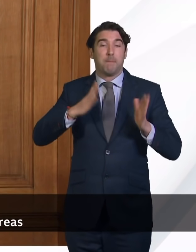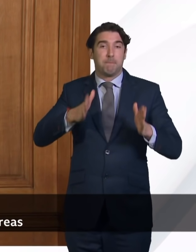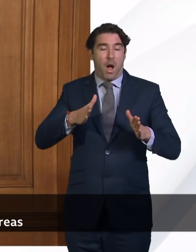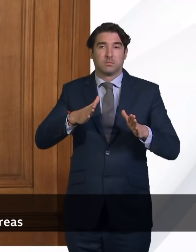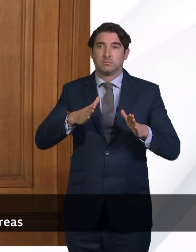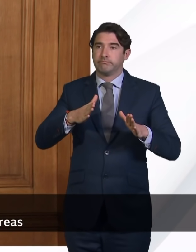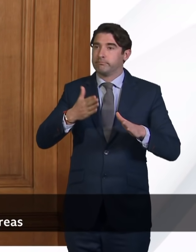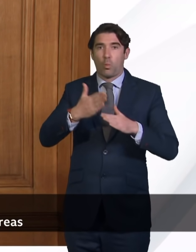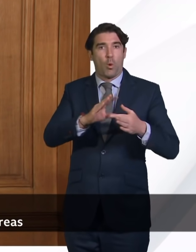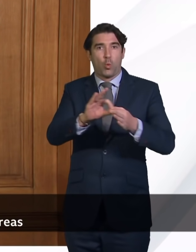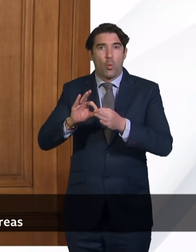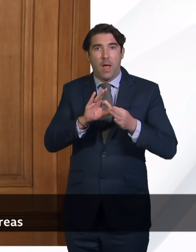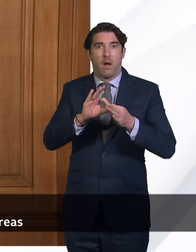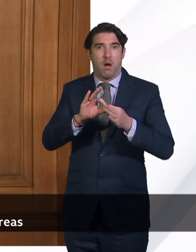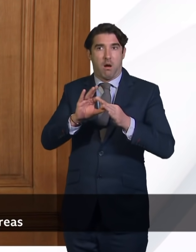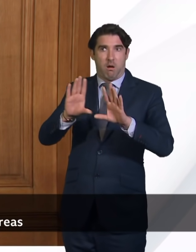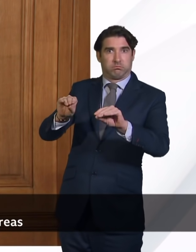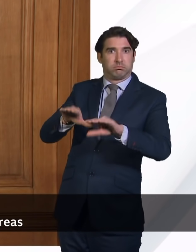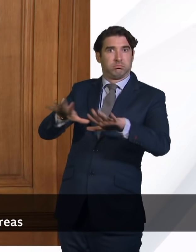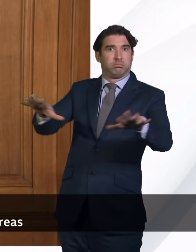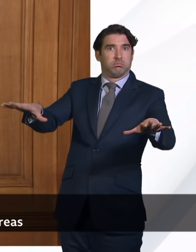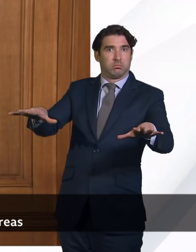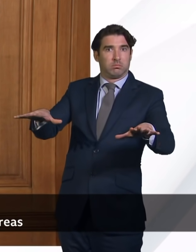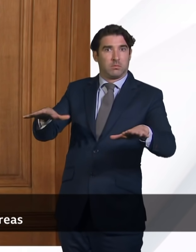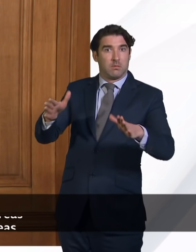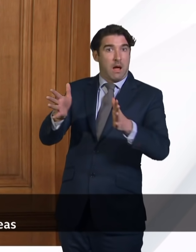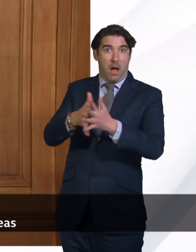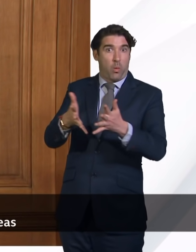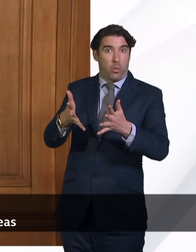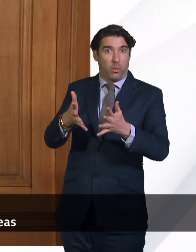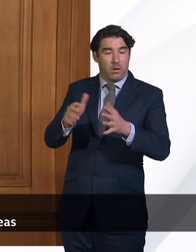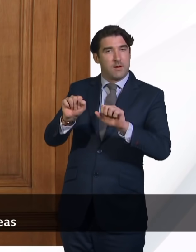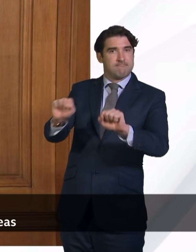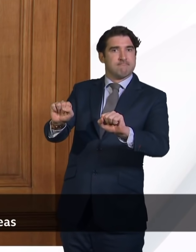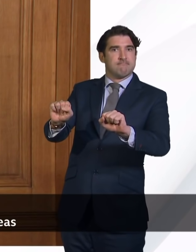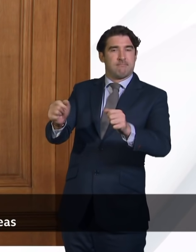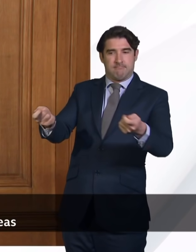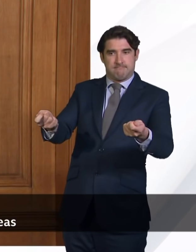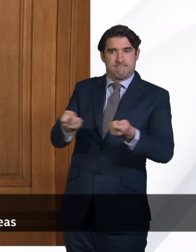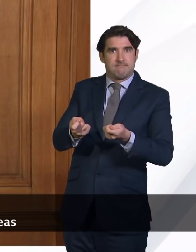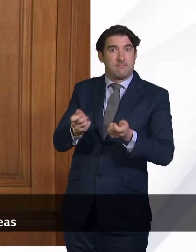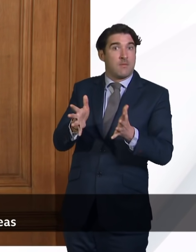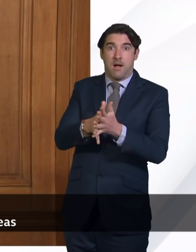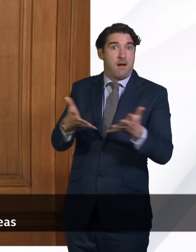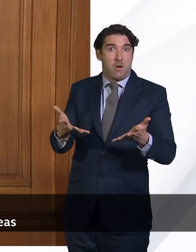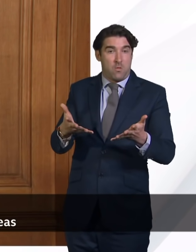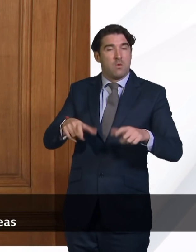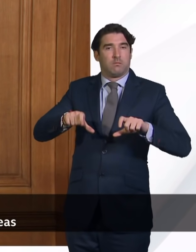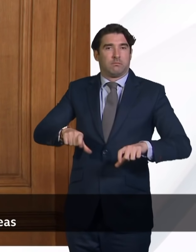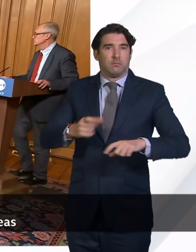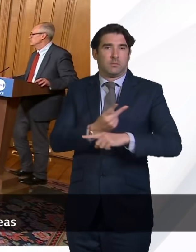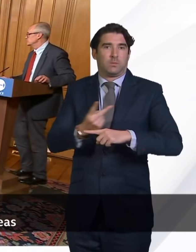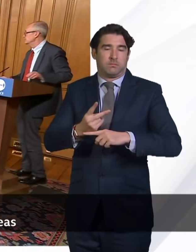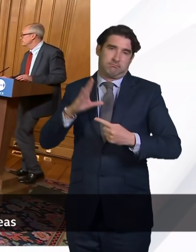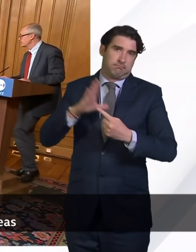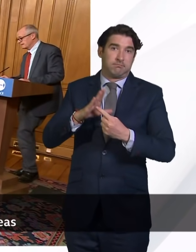not isolating, we're increasing the chance that others will catch it. And of course, it will spread amongst the age groups and cause the problems we've described.